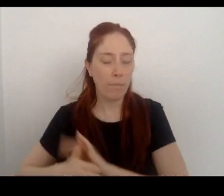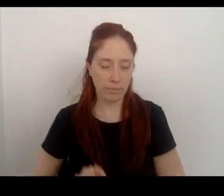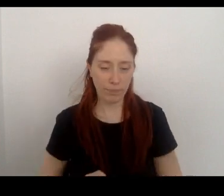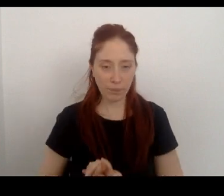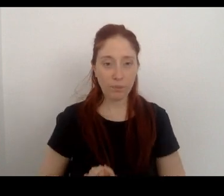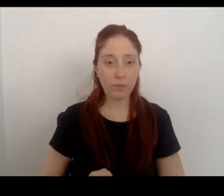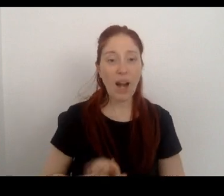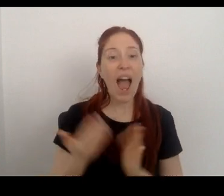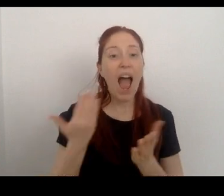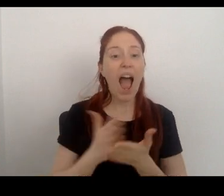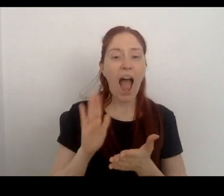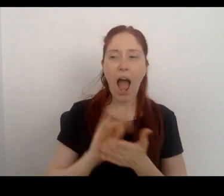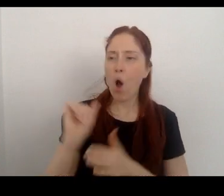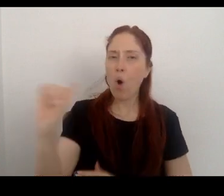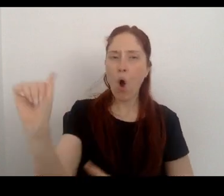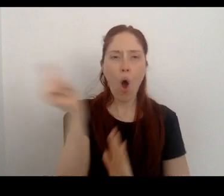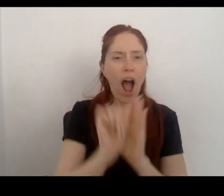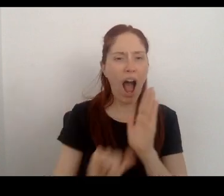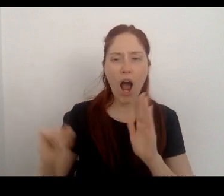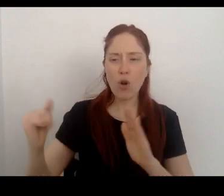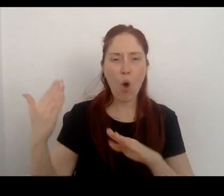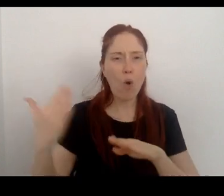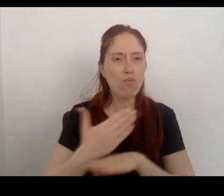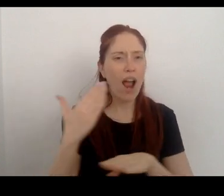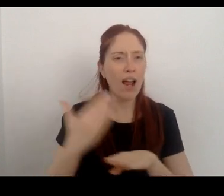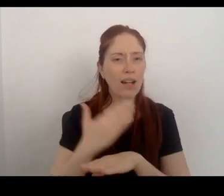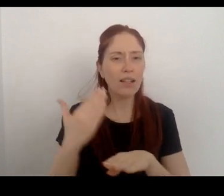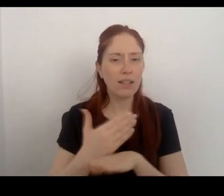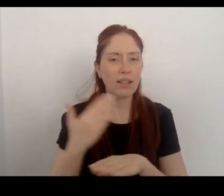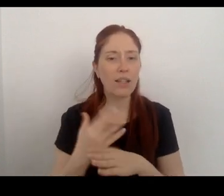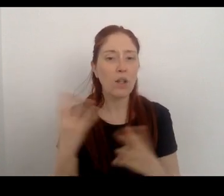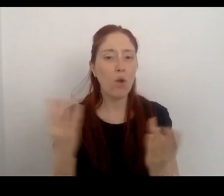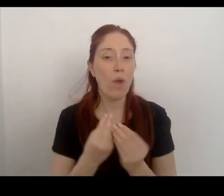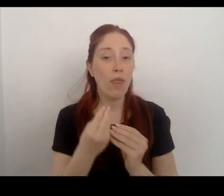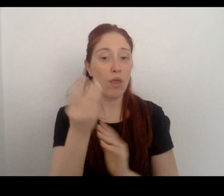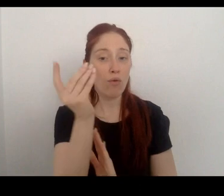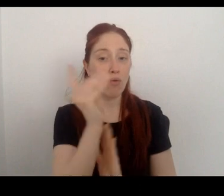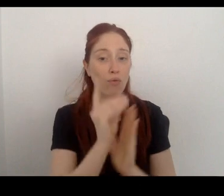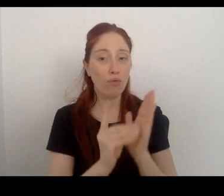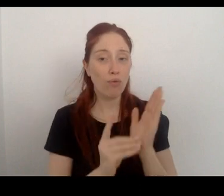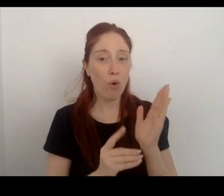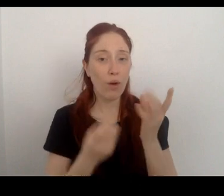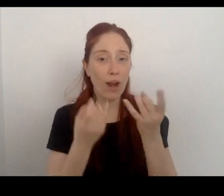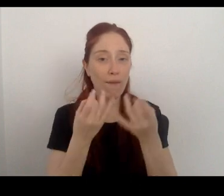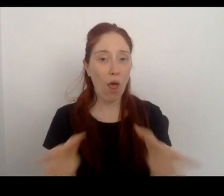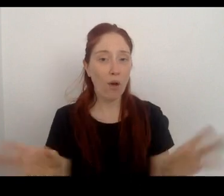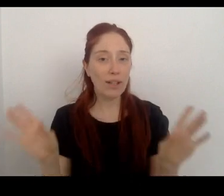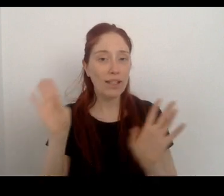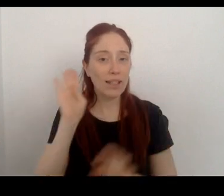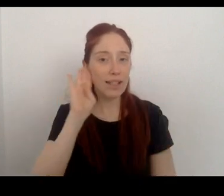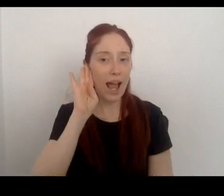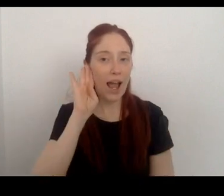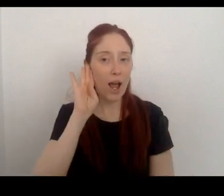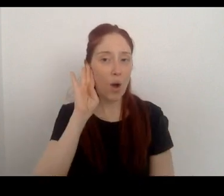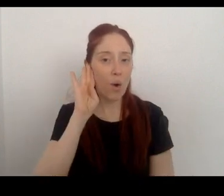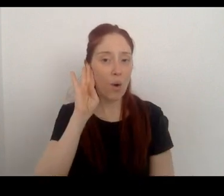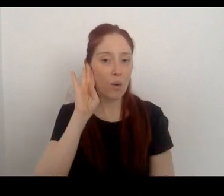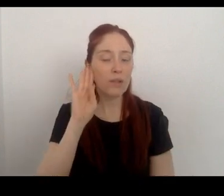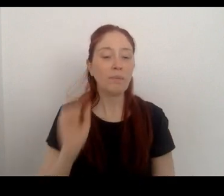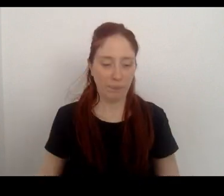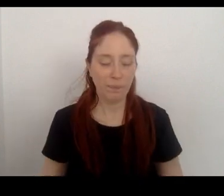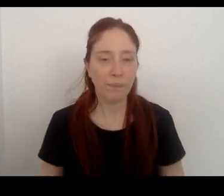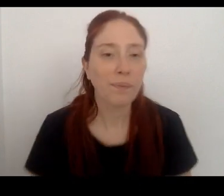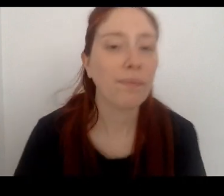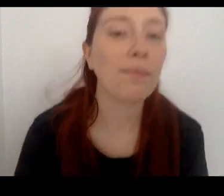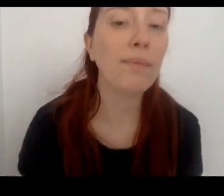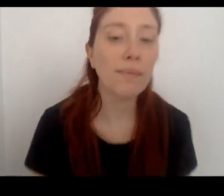drawing. So when we have a look at some of these, there are very detailed drawings, as well as some that are quite loose. And what she